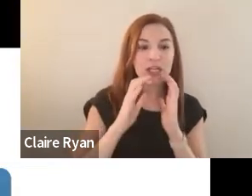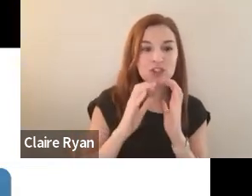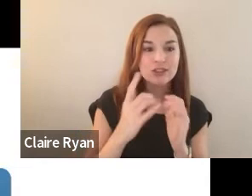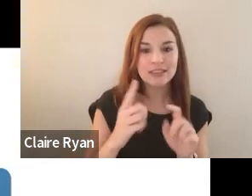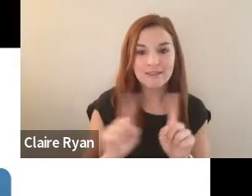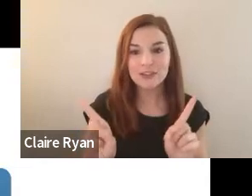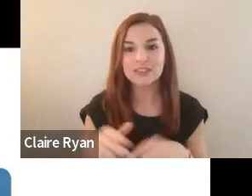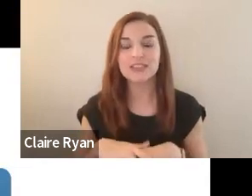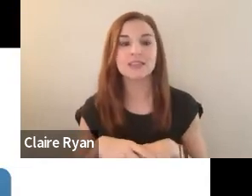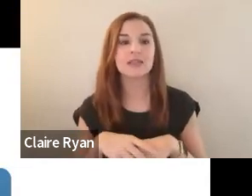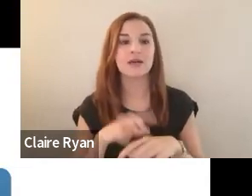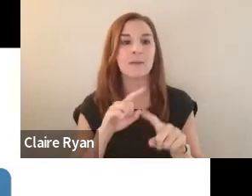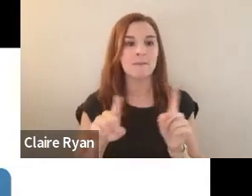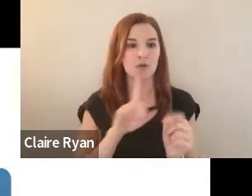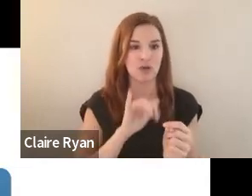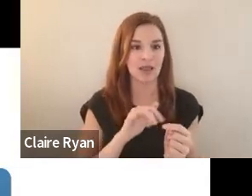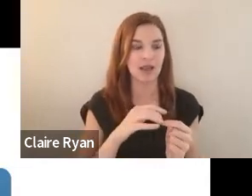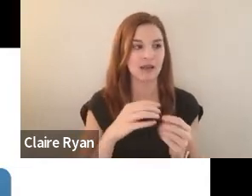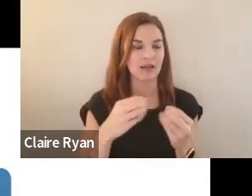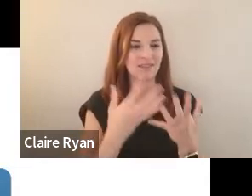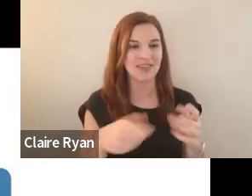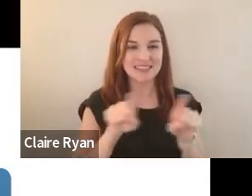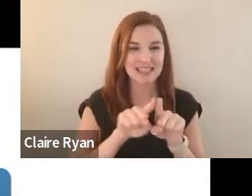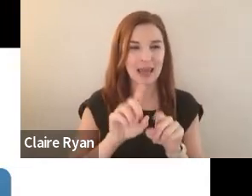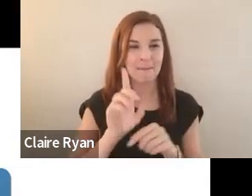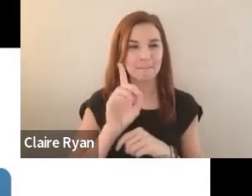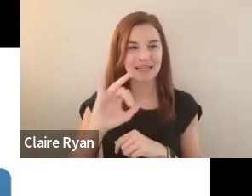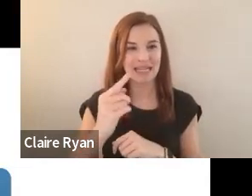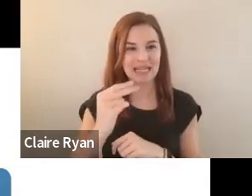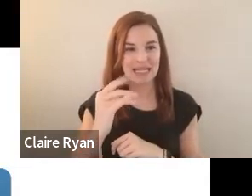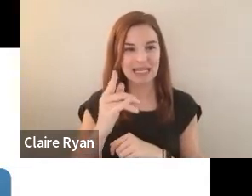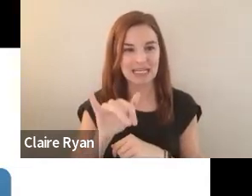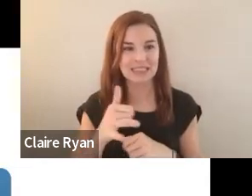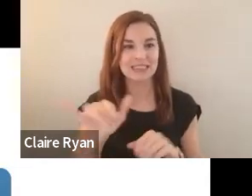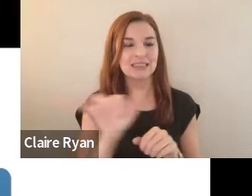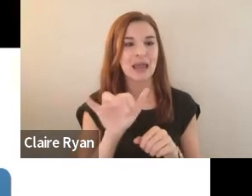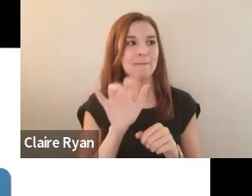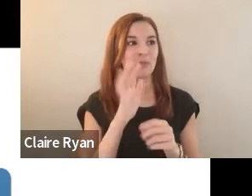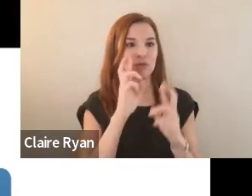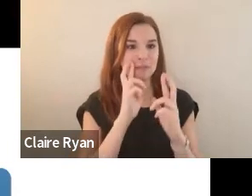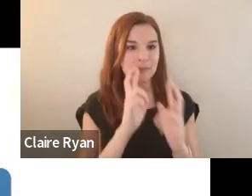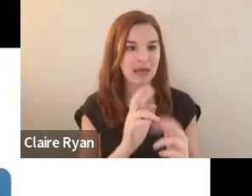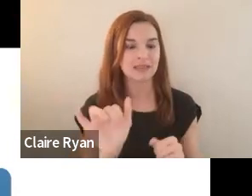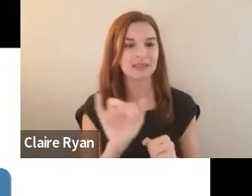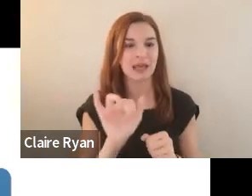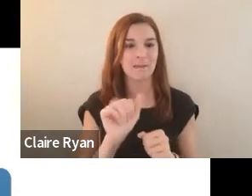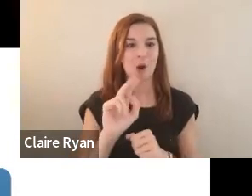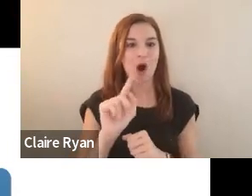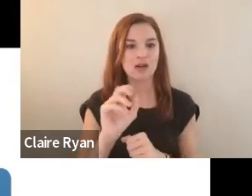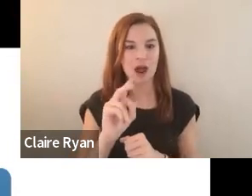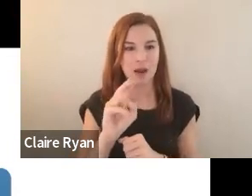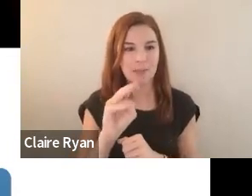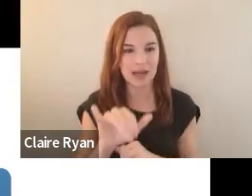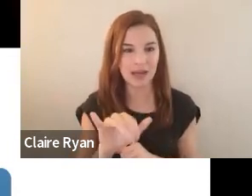you approach them as a person, even if they communicate differently. Give them the same dignity, the